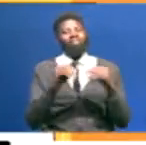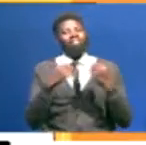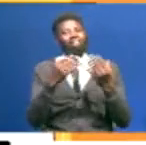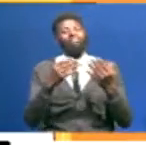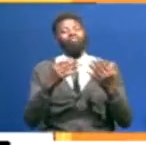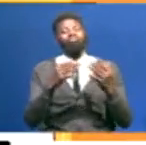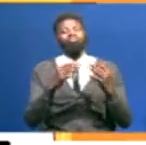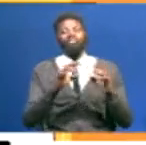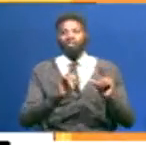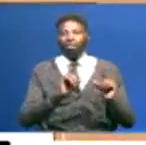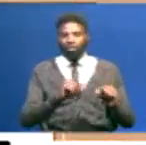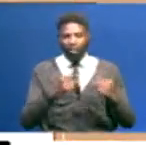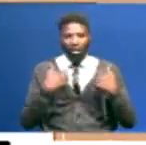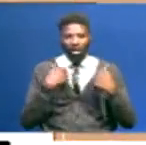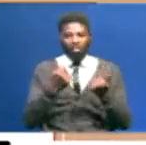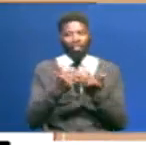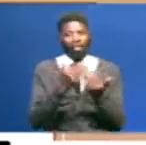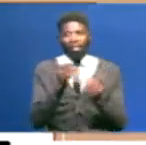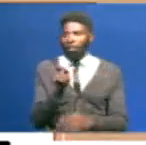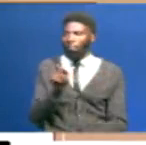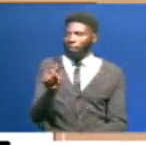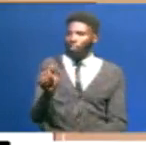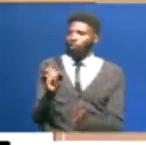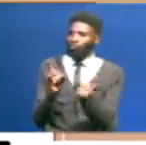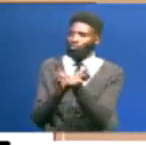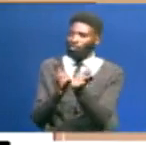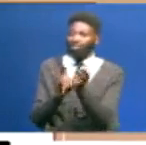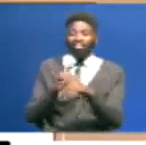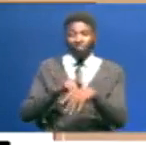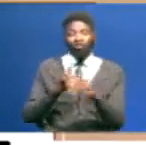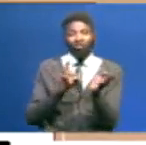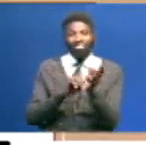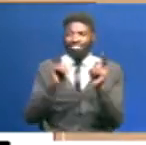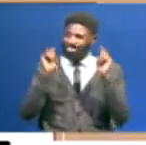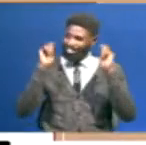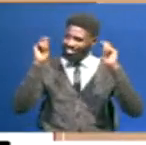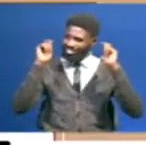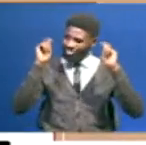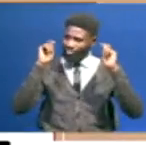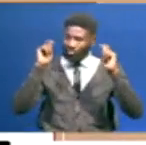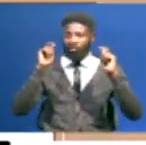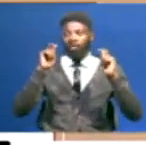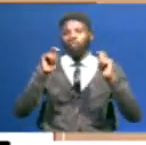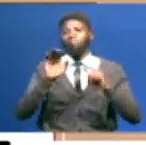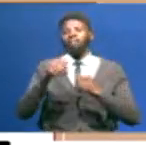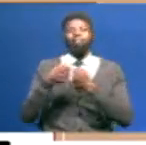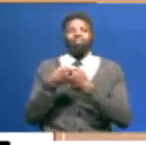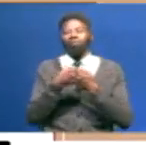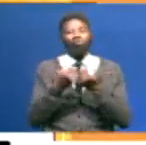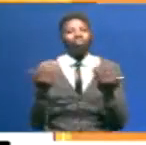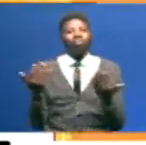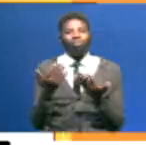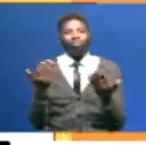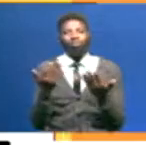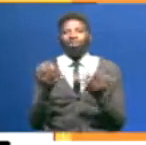that payment for professionals, when doctors went on strike or nurses went on strike, was mainly because of the amount of pay they